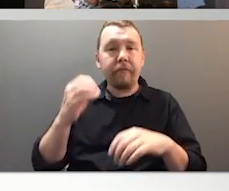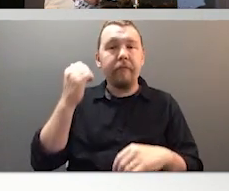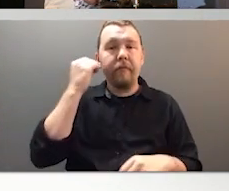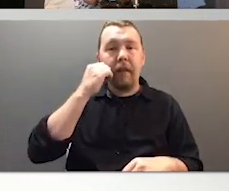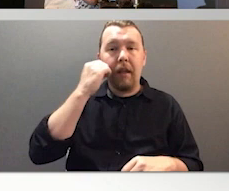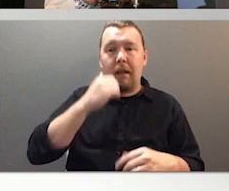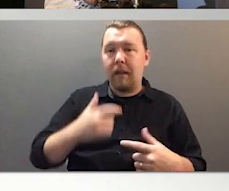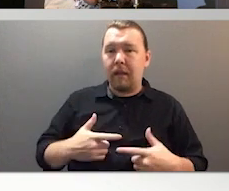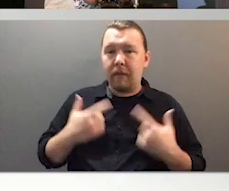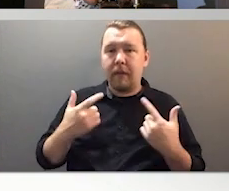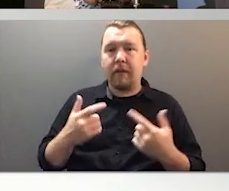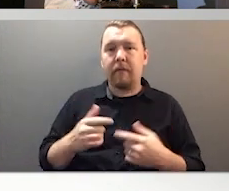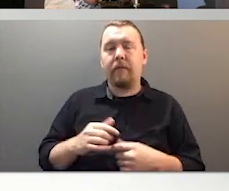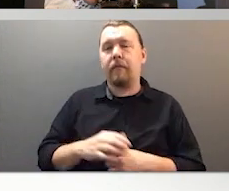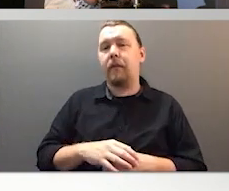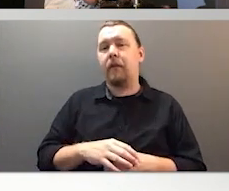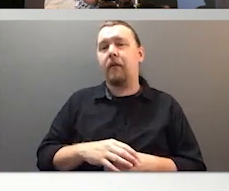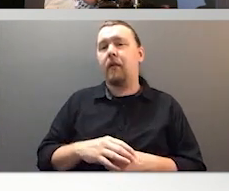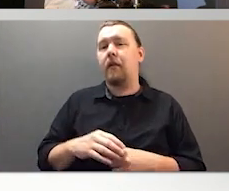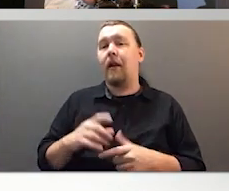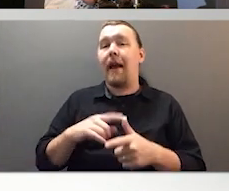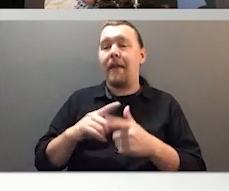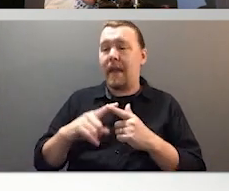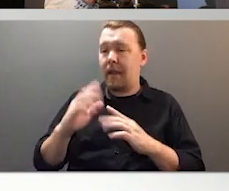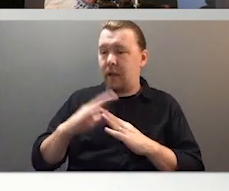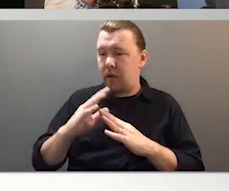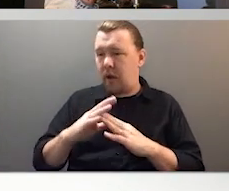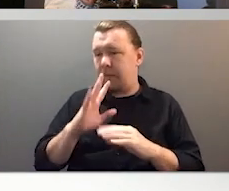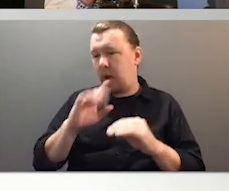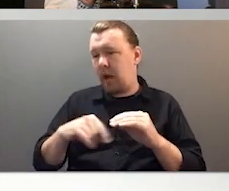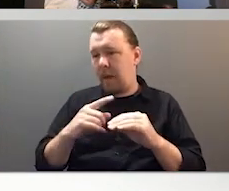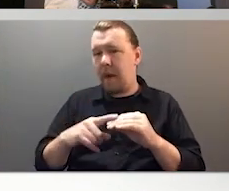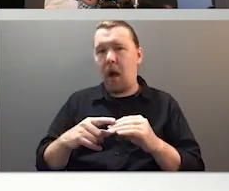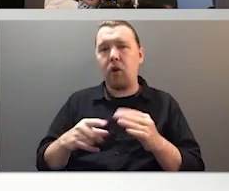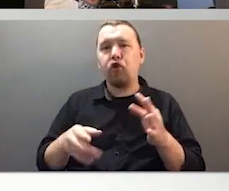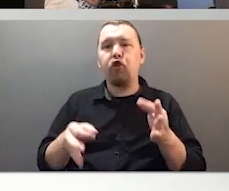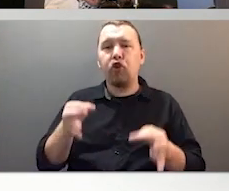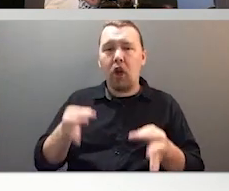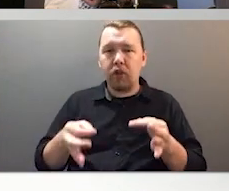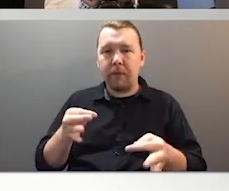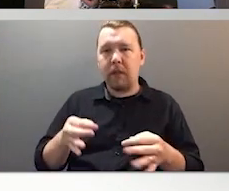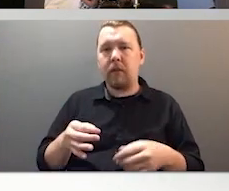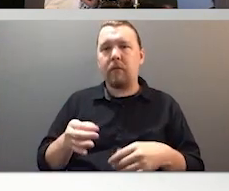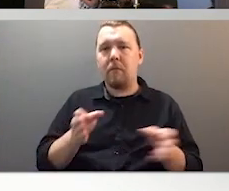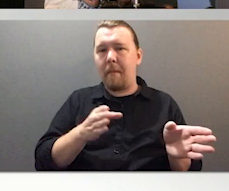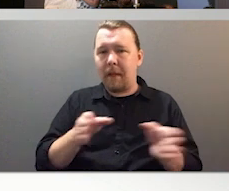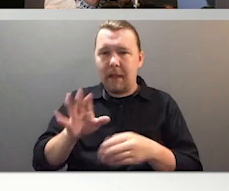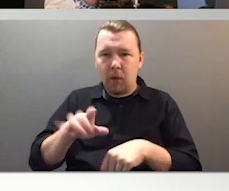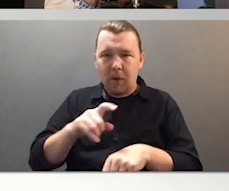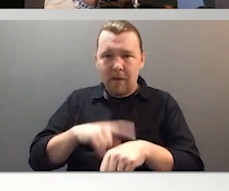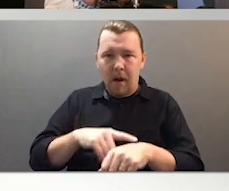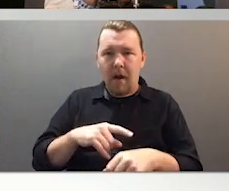at the top we're talking about judgment, ability to plan your time, things like that.